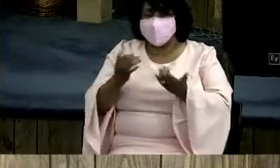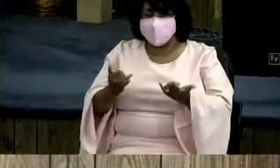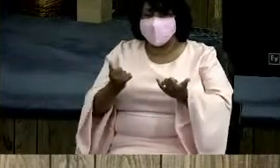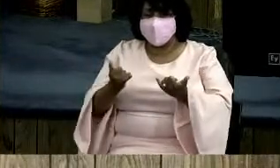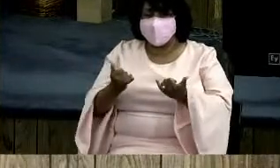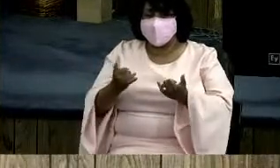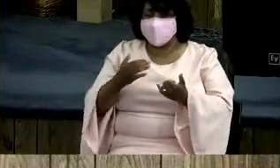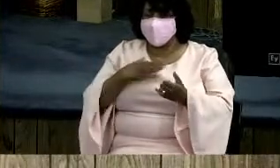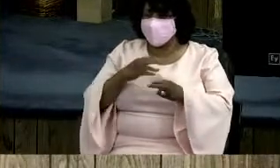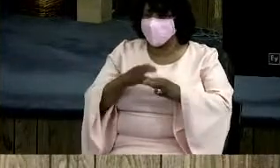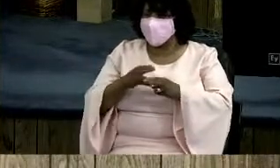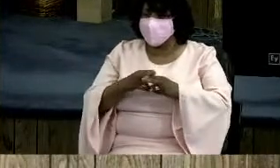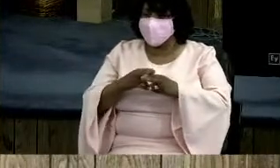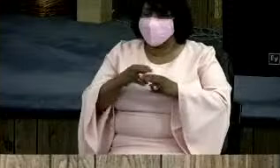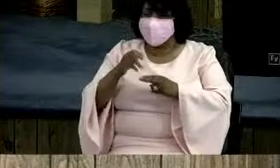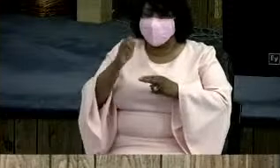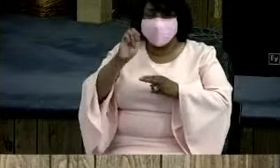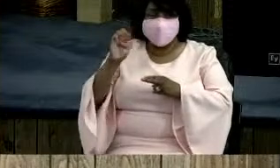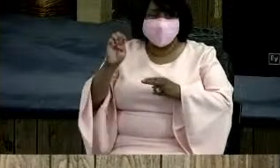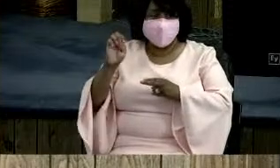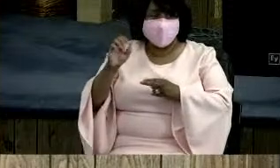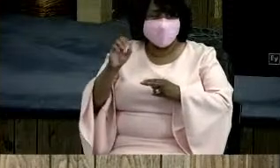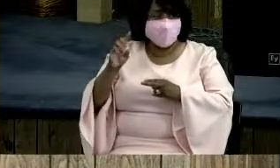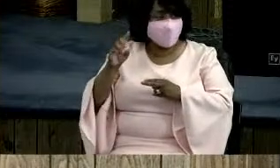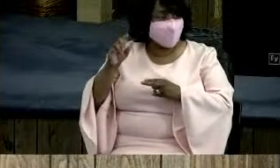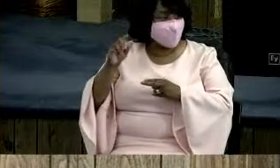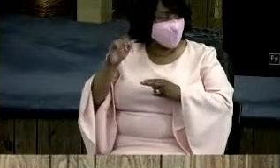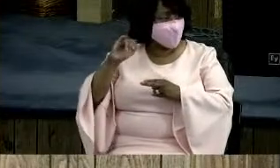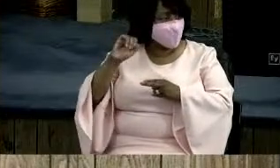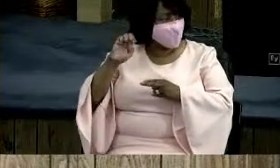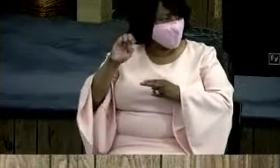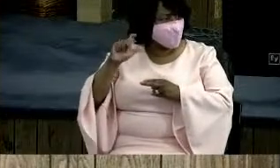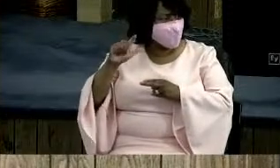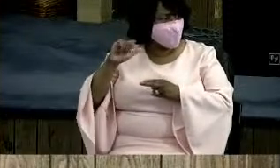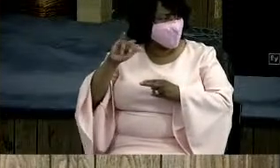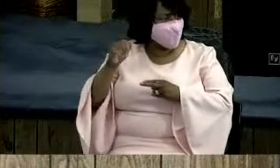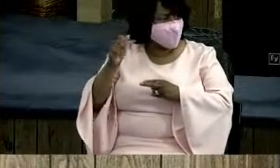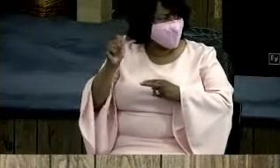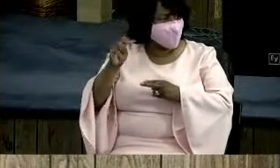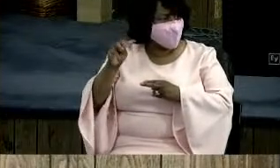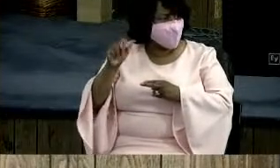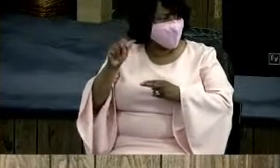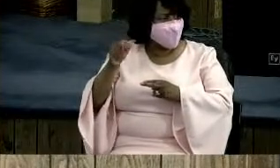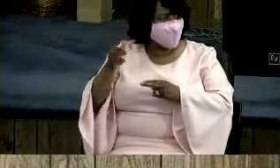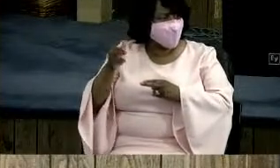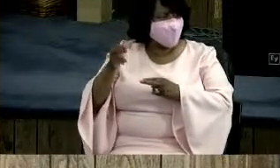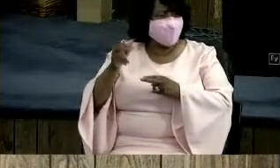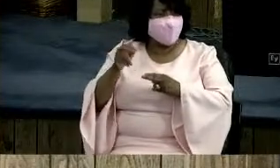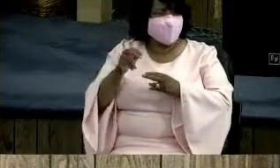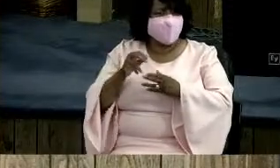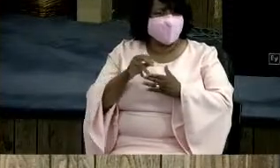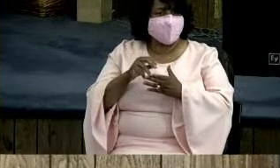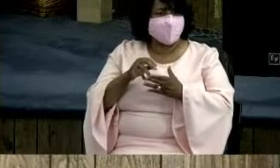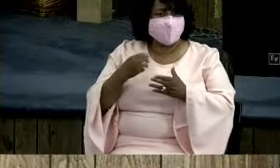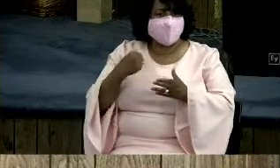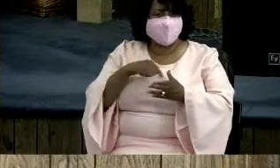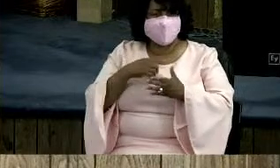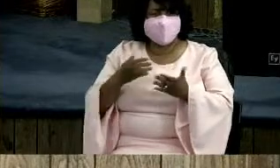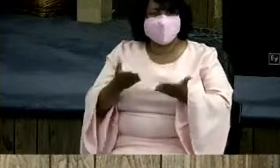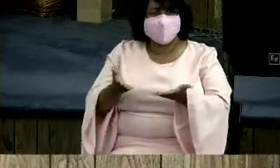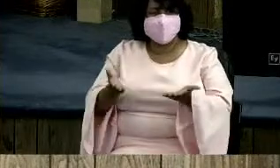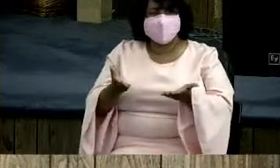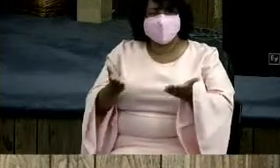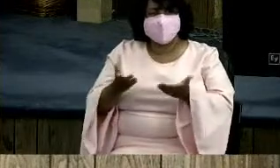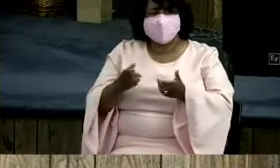We welcome you, and we also welcome our online audience. So we're here